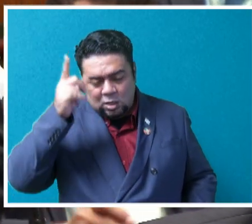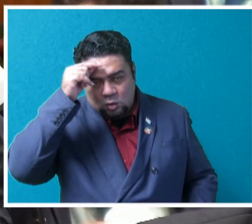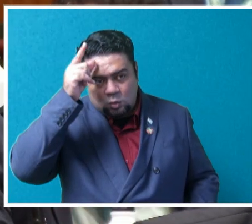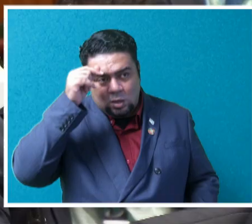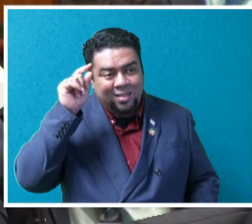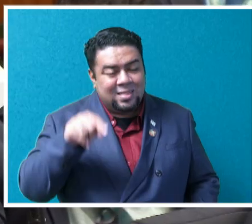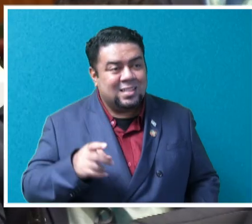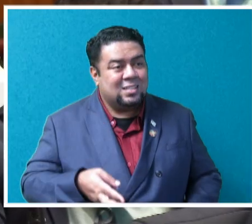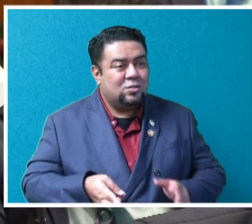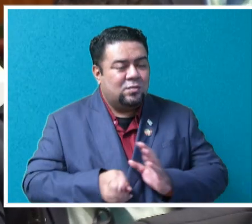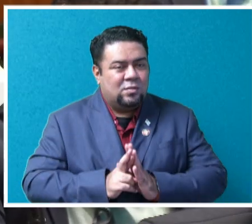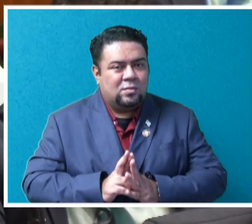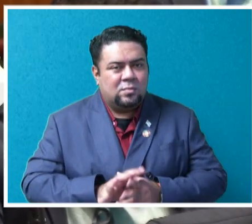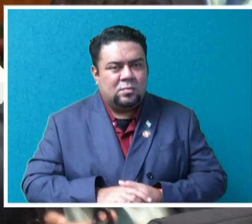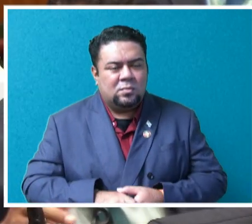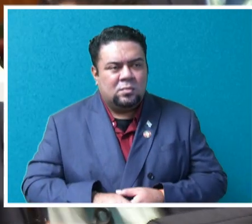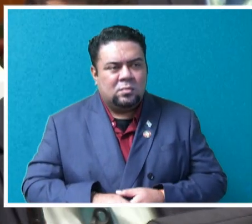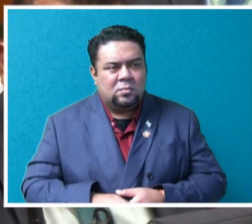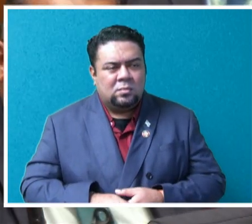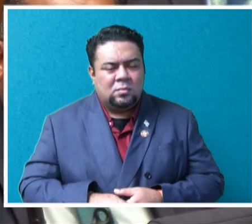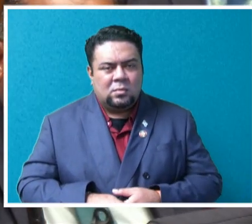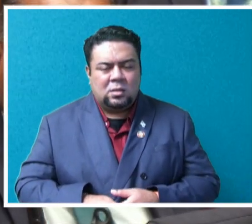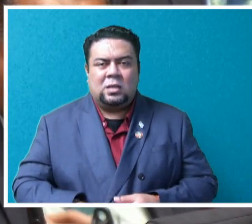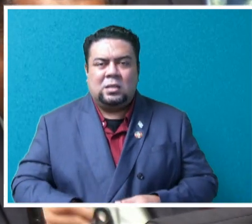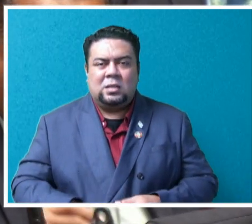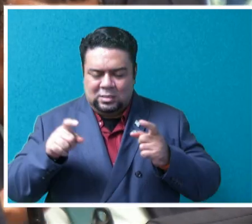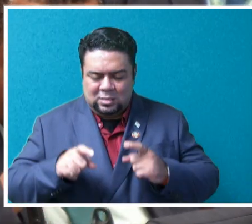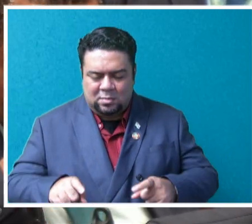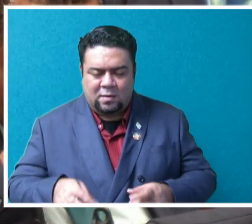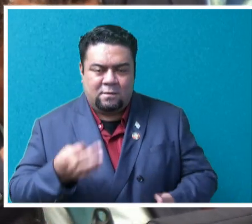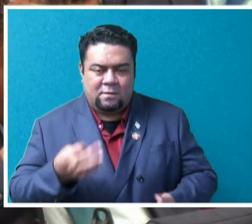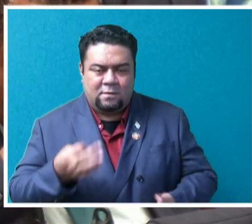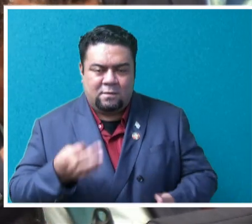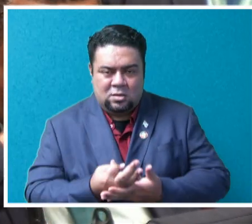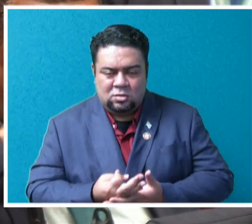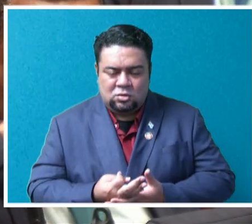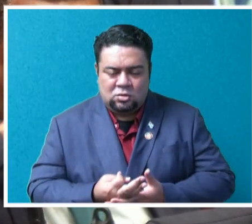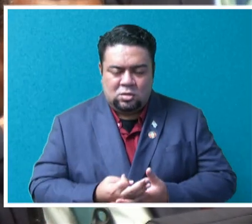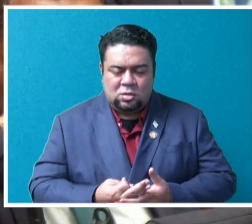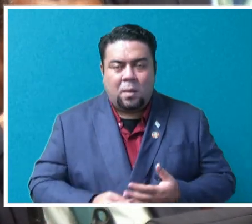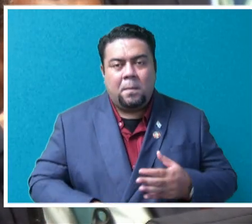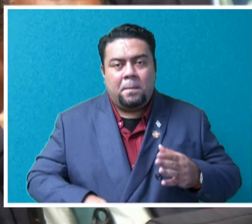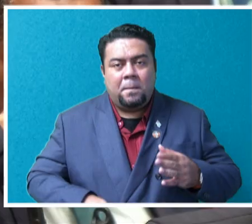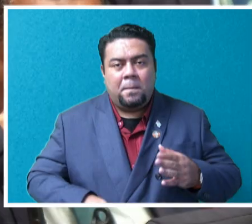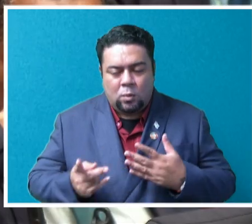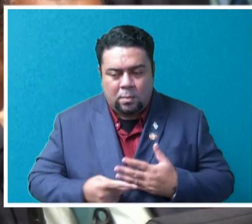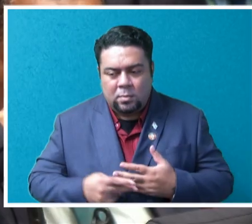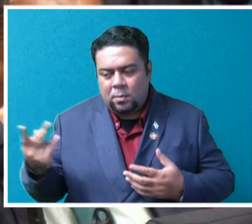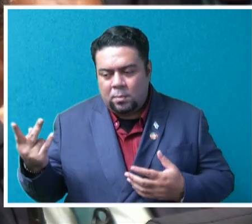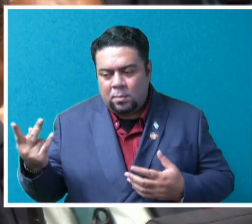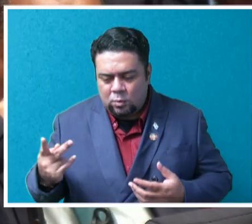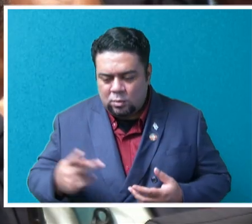reform establishes a sustainable financial mechanism that both